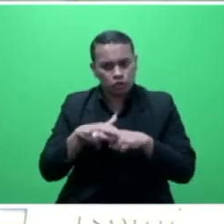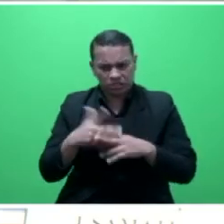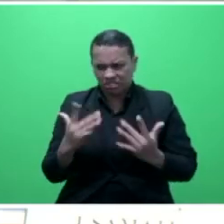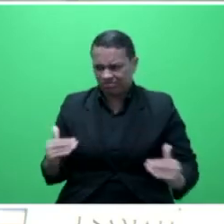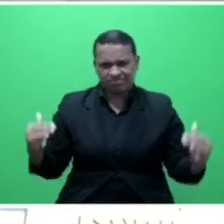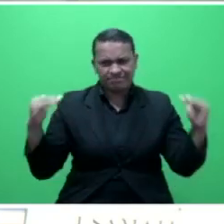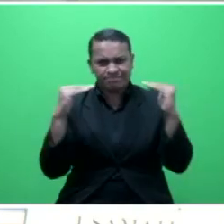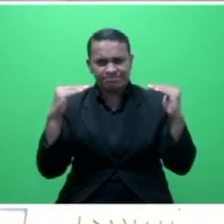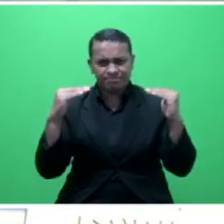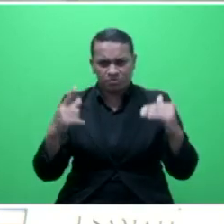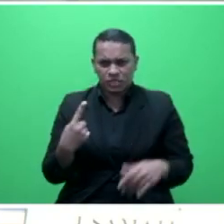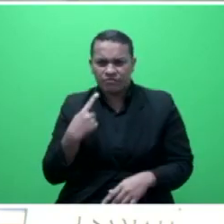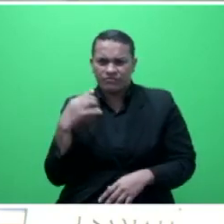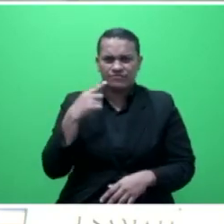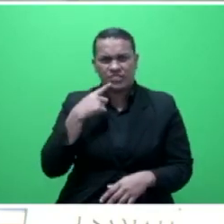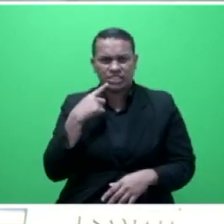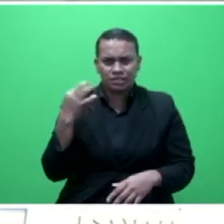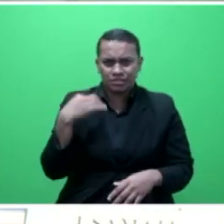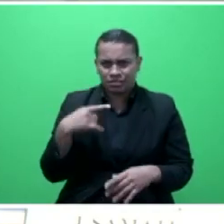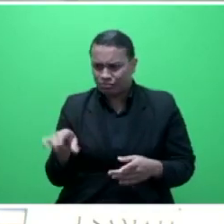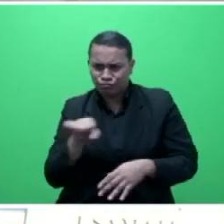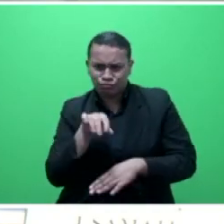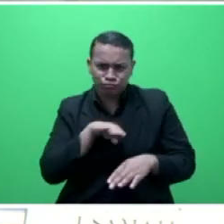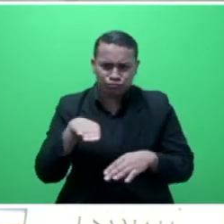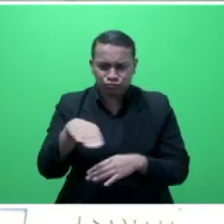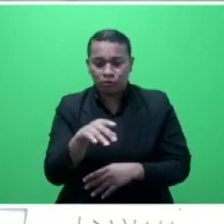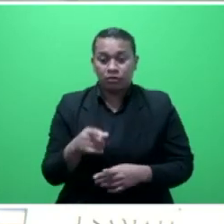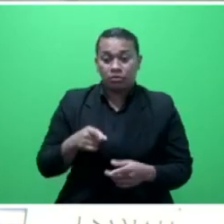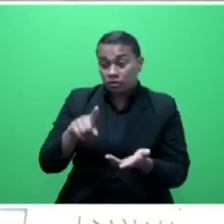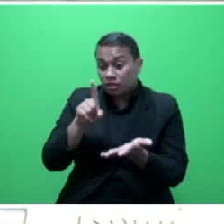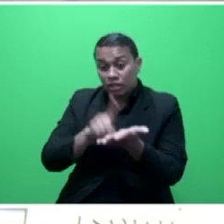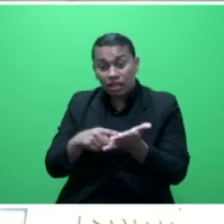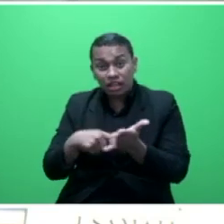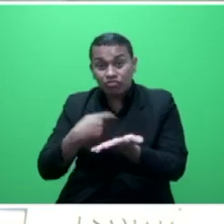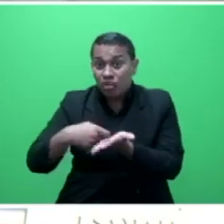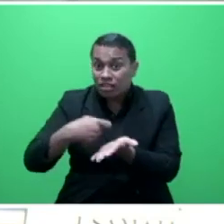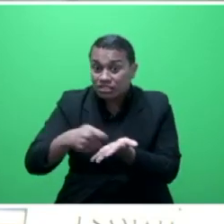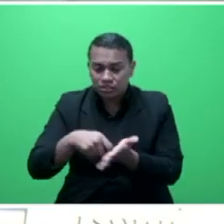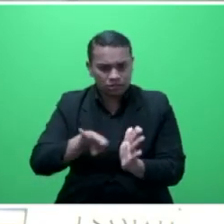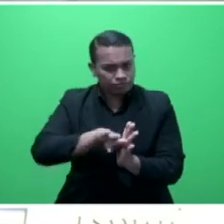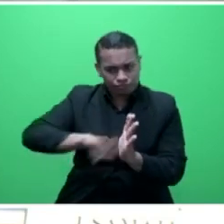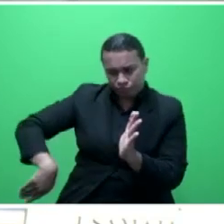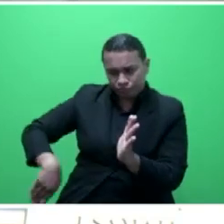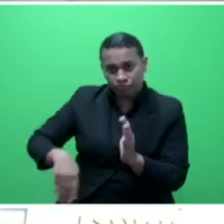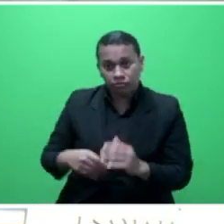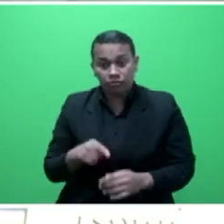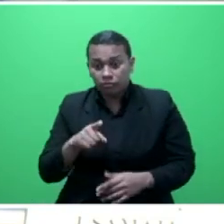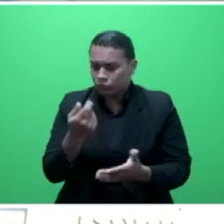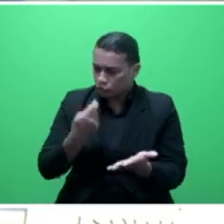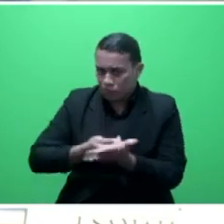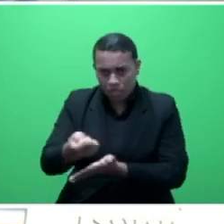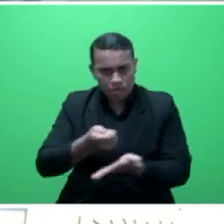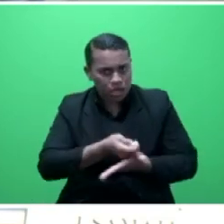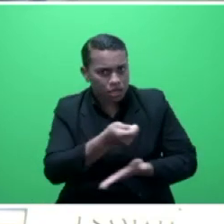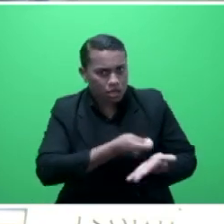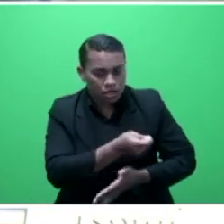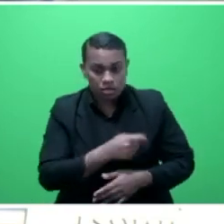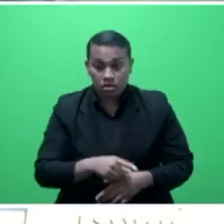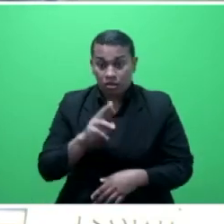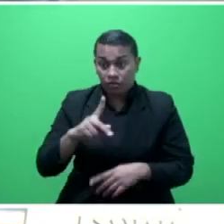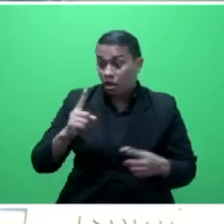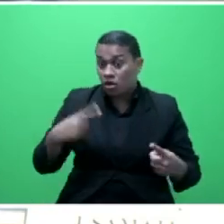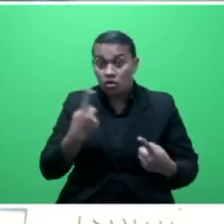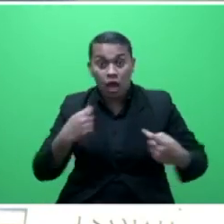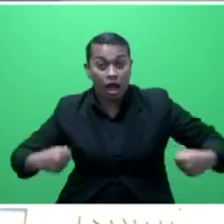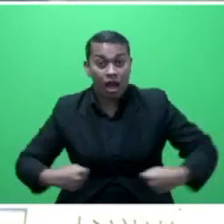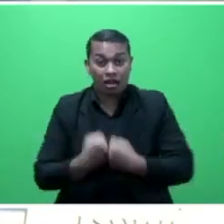luxury vehicle levy, or tax as some people call it, has also been removed, and the accident compensation levy has been halved through the